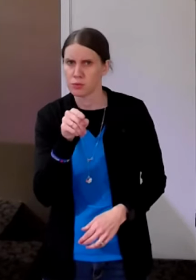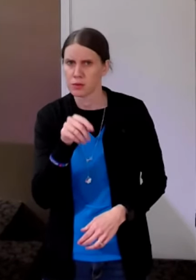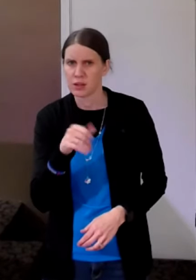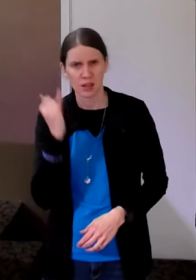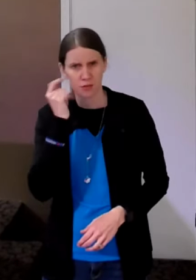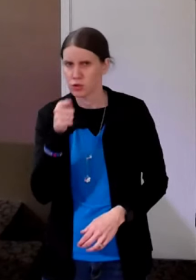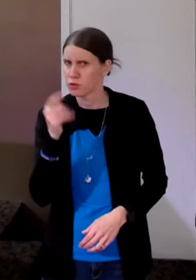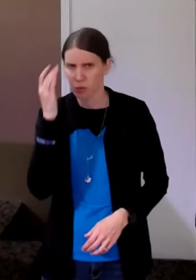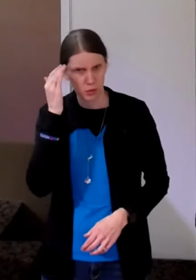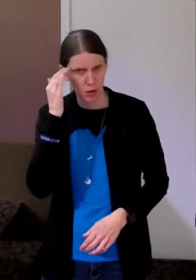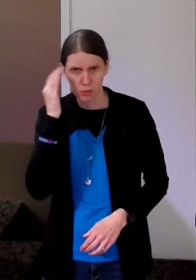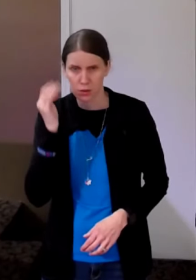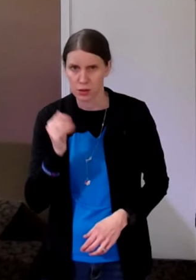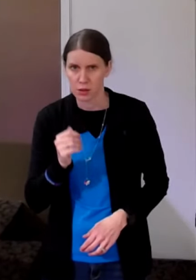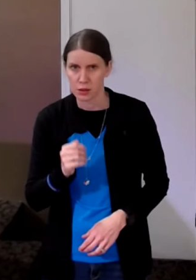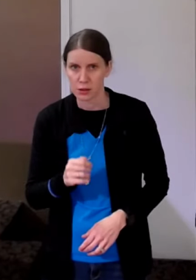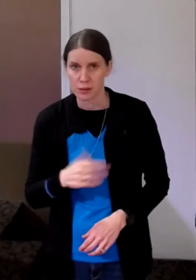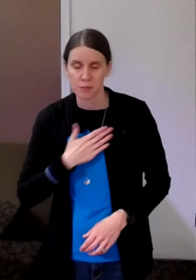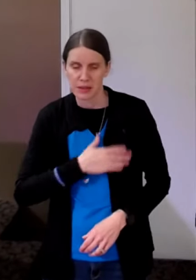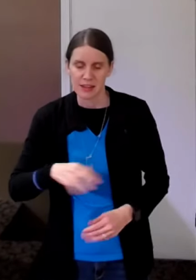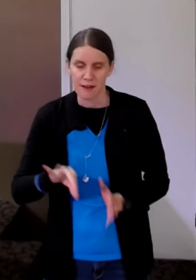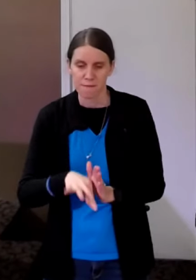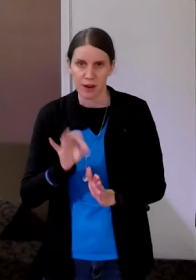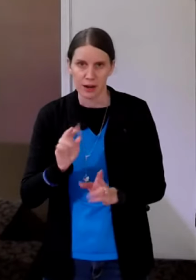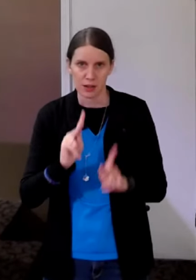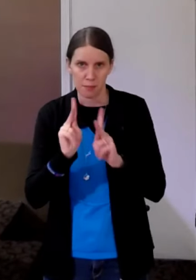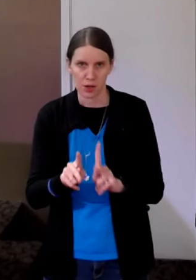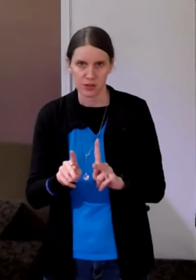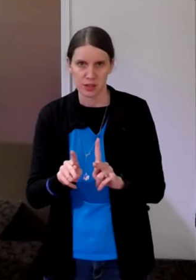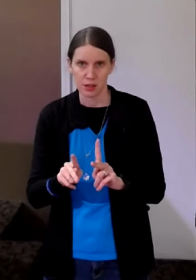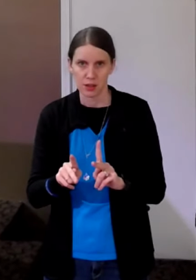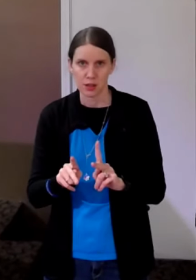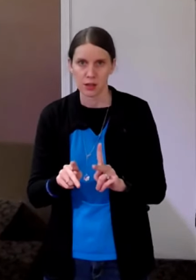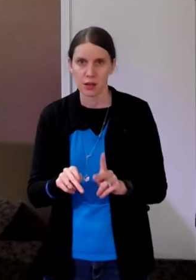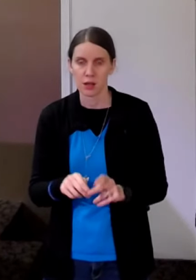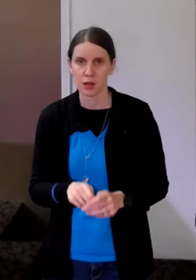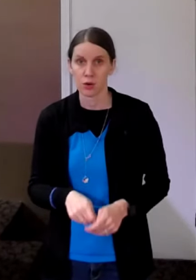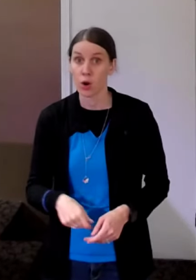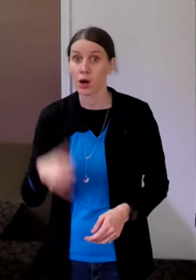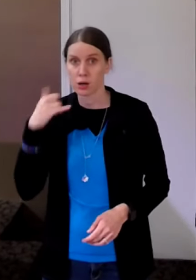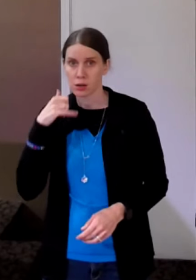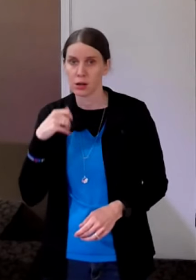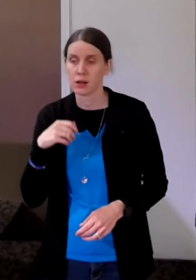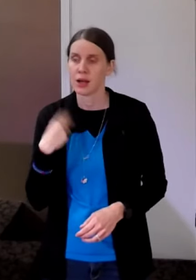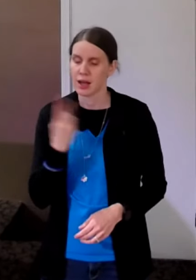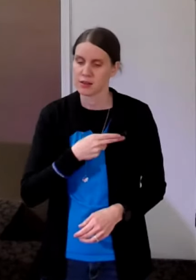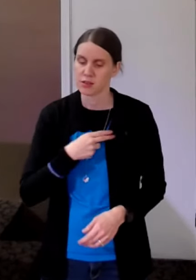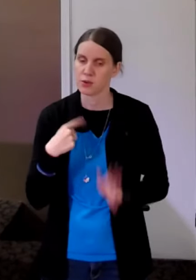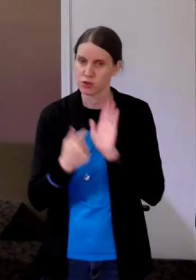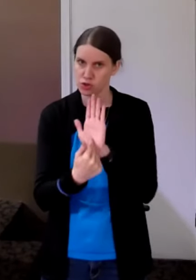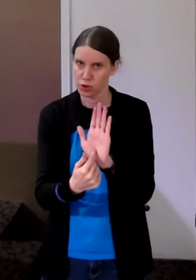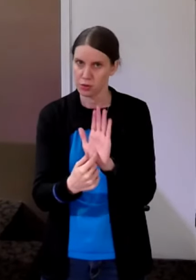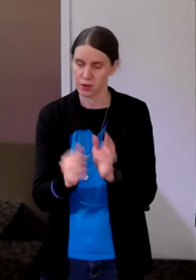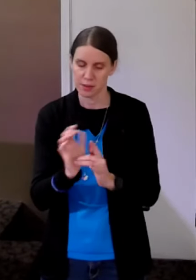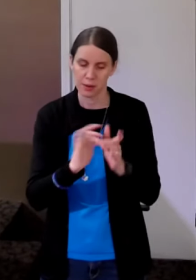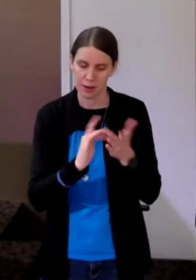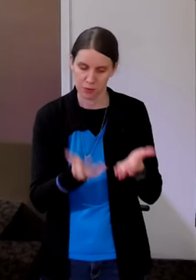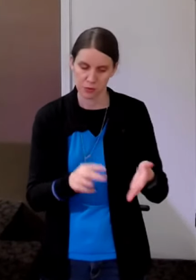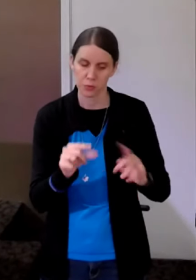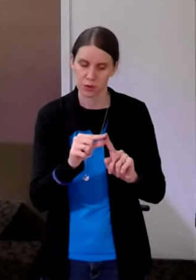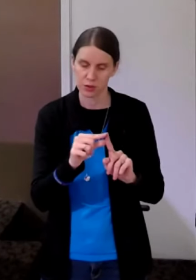not sure, turn to someone near you or step out and come. We'll have someone show you from the Word of God. Not